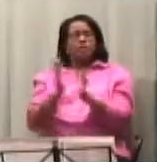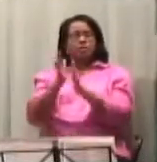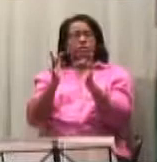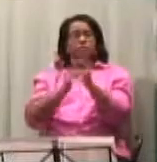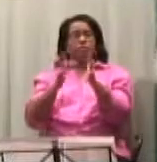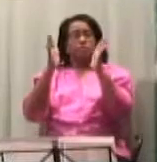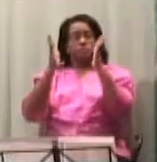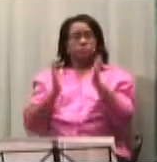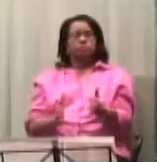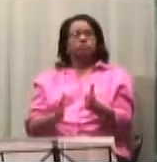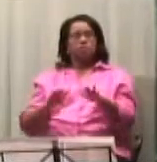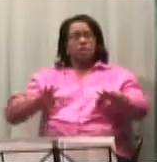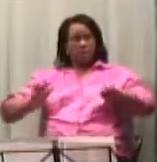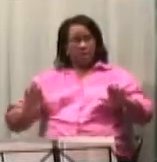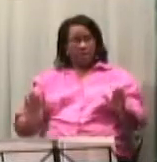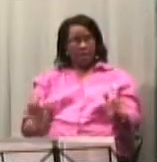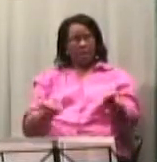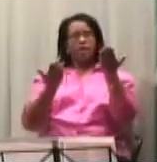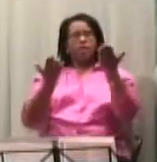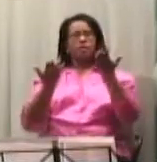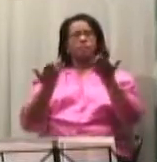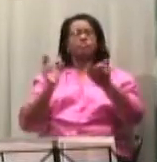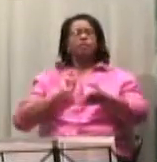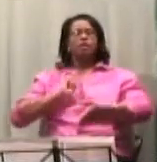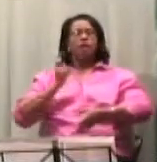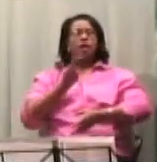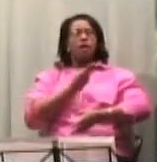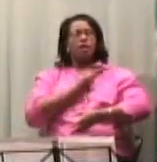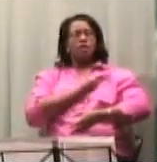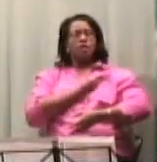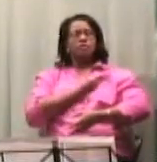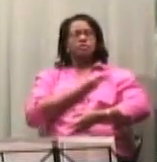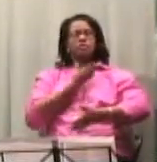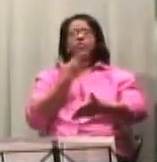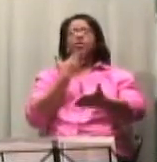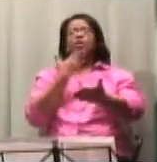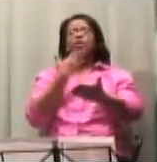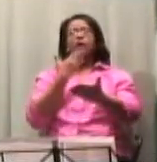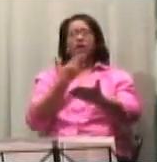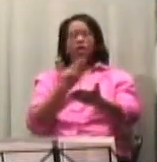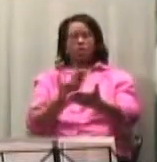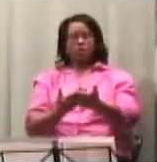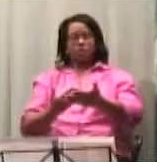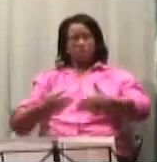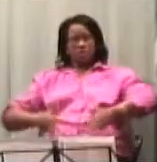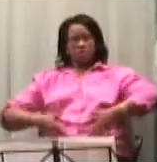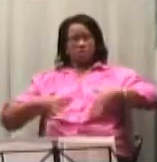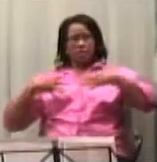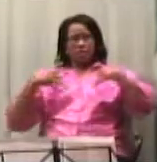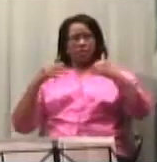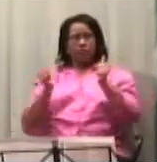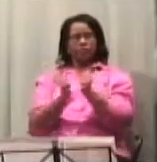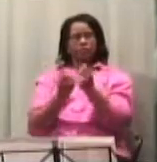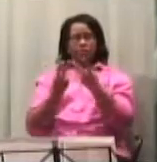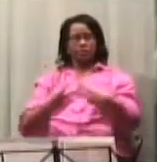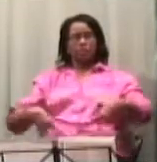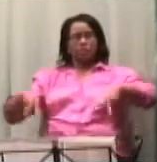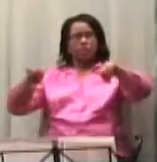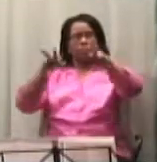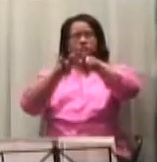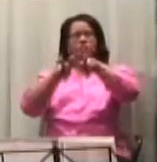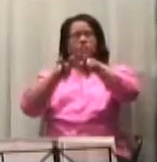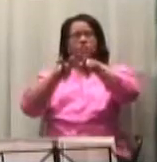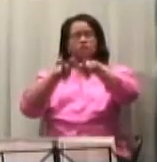and help us to live according to the values of the gospel.